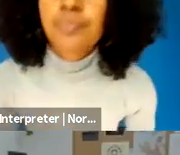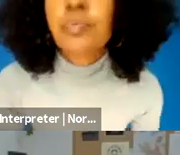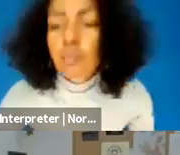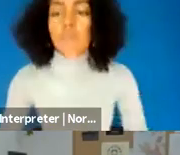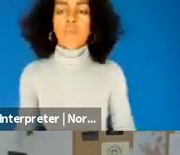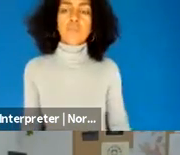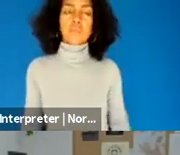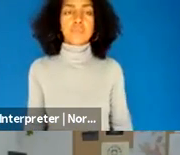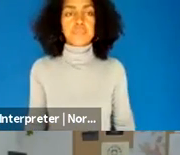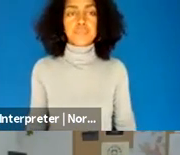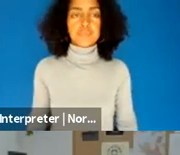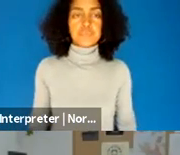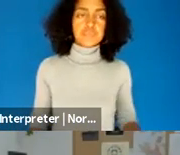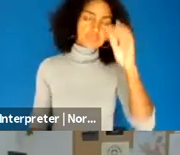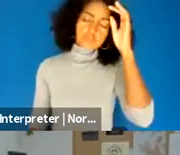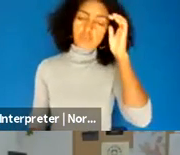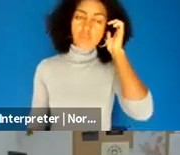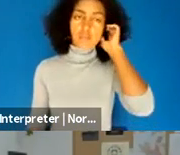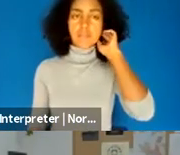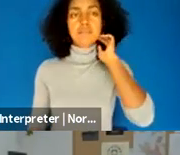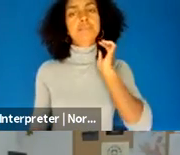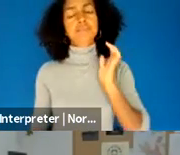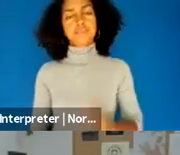And then you can go back into hiding if you want to.